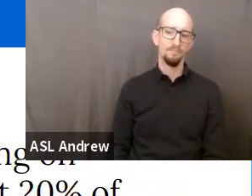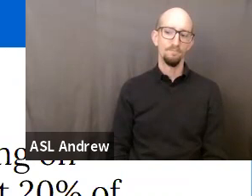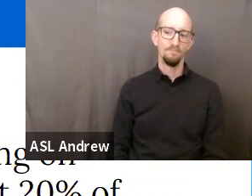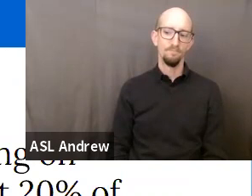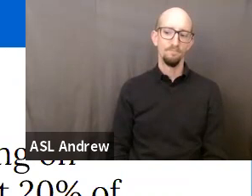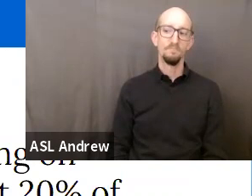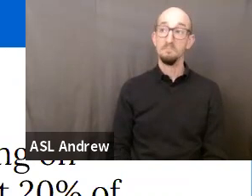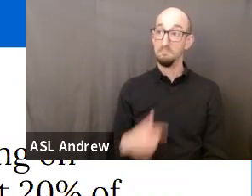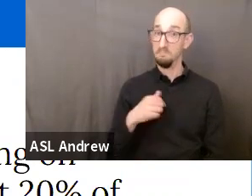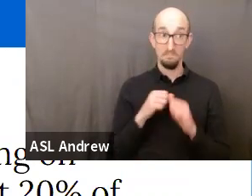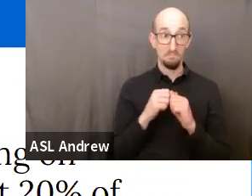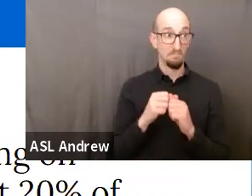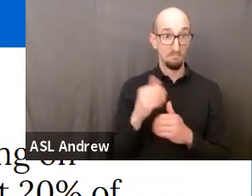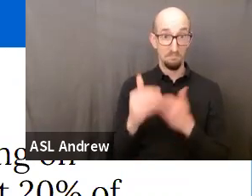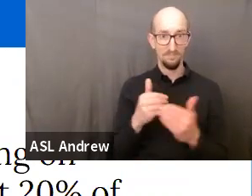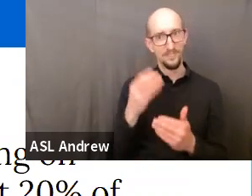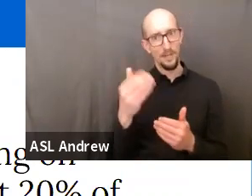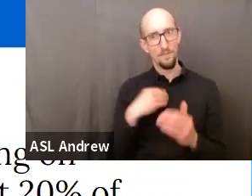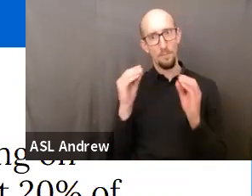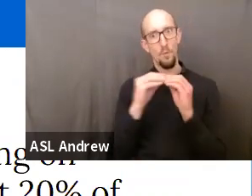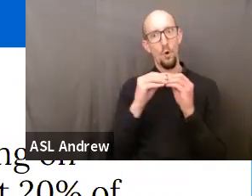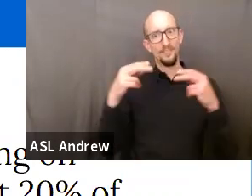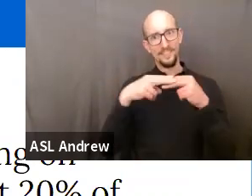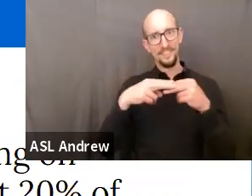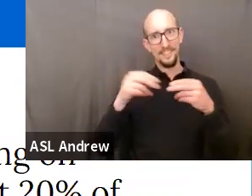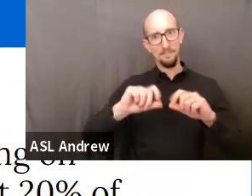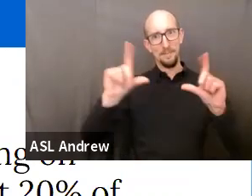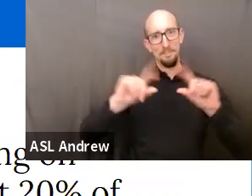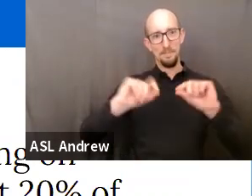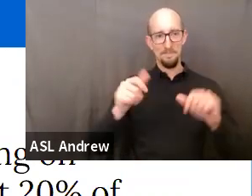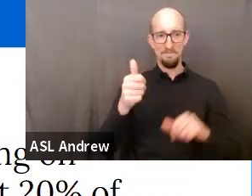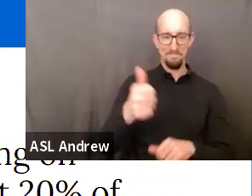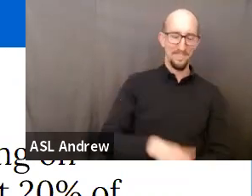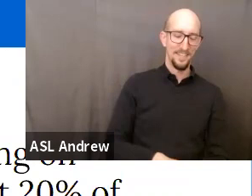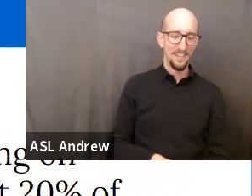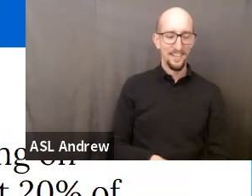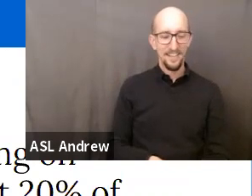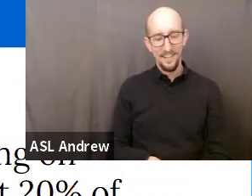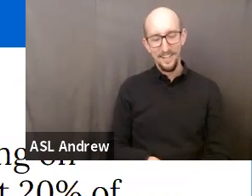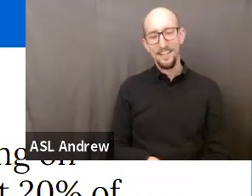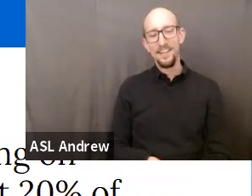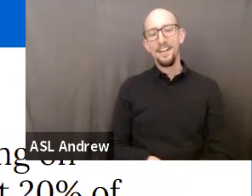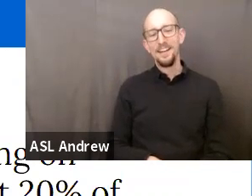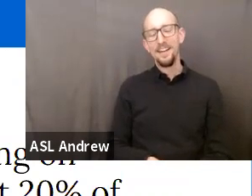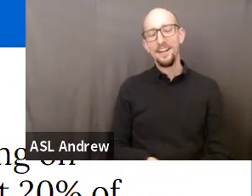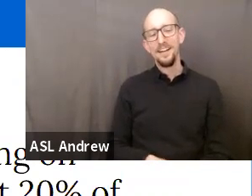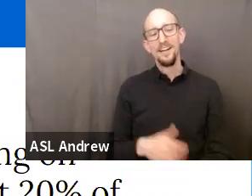I'm going to keep going. There's more. I did want to just